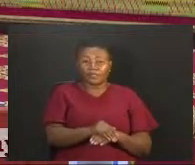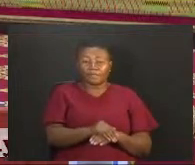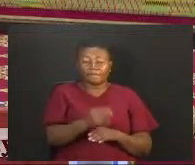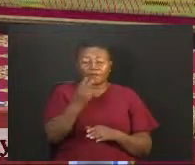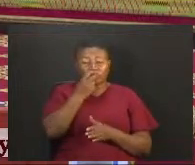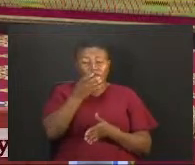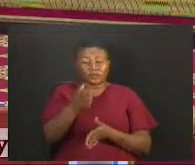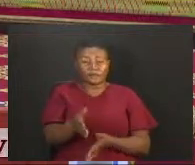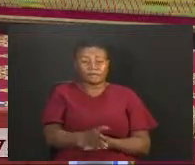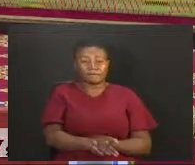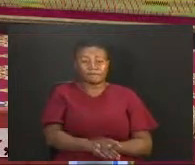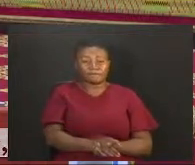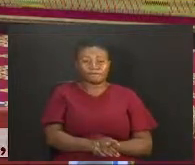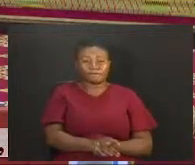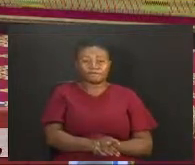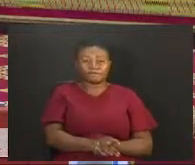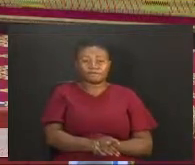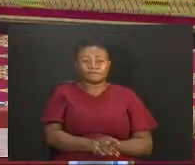Speaker,